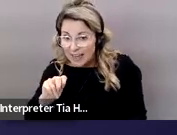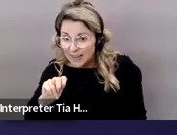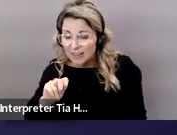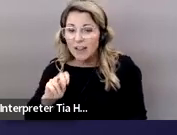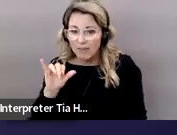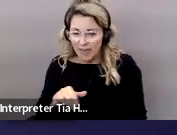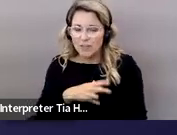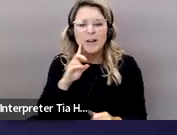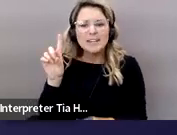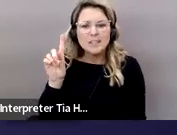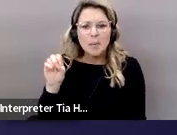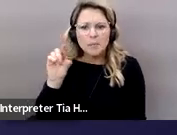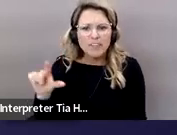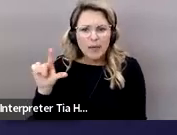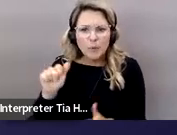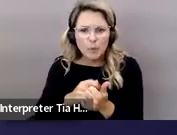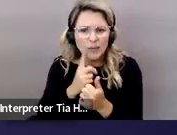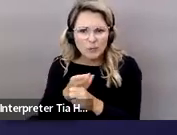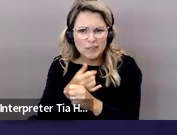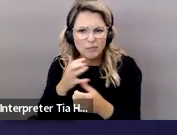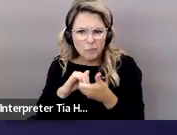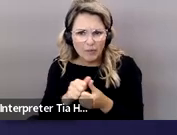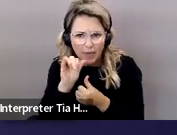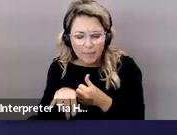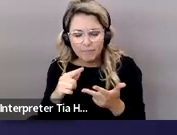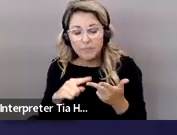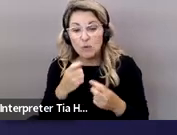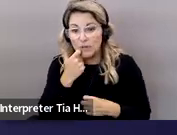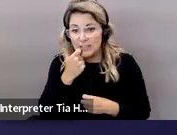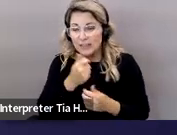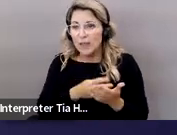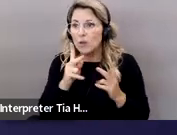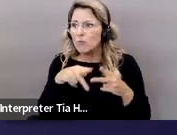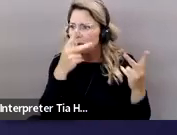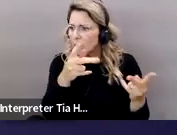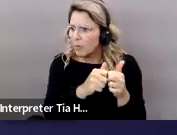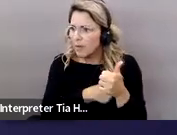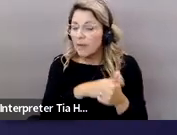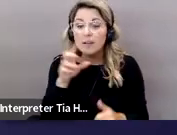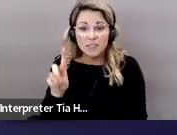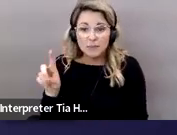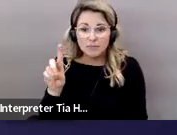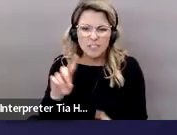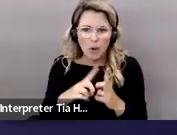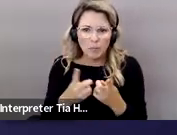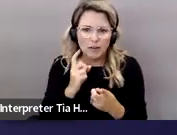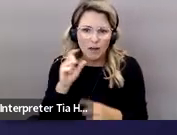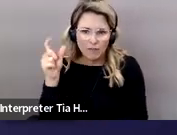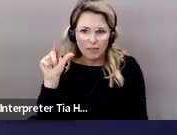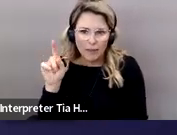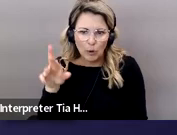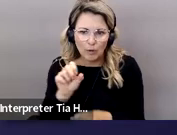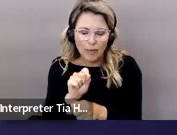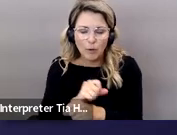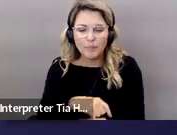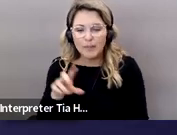of Labor. Most recently, we've just been working on a proposal through the Department of Labor through ODEP, which is